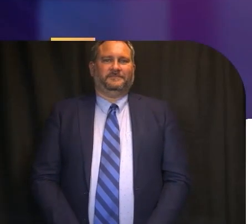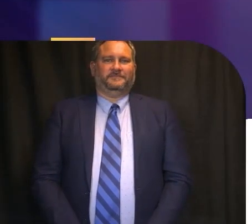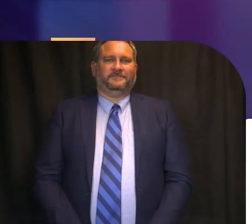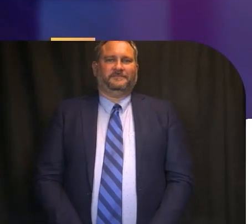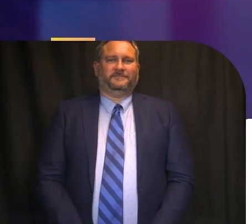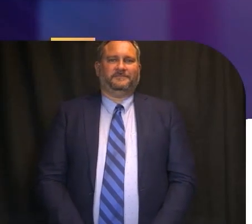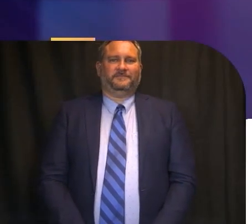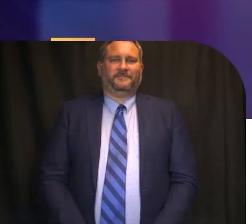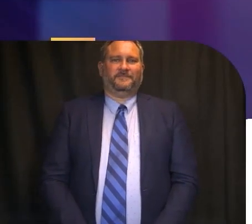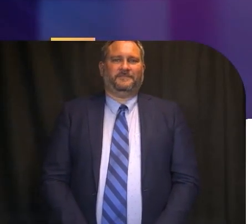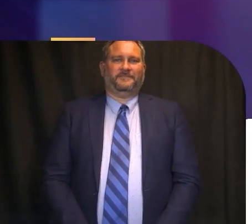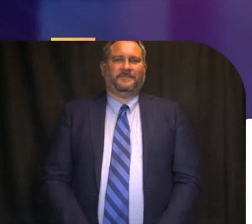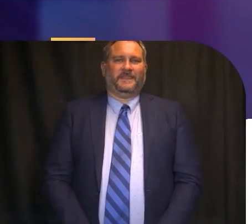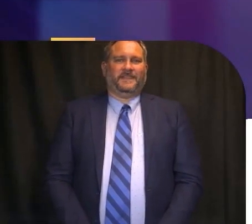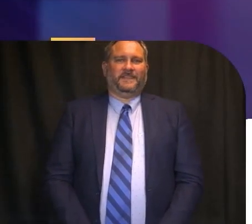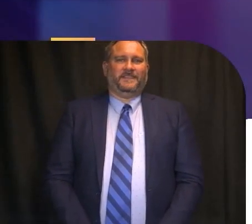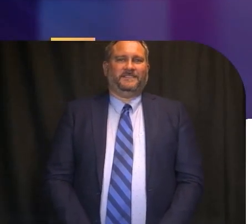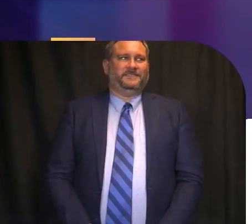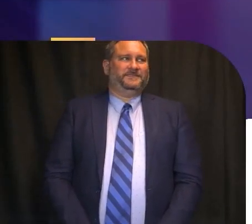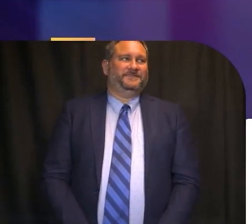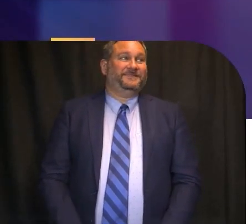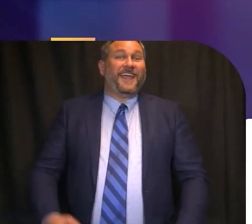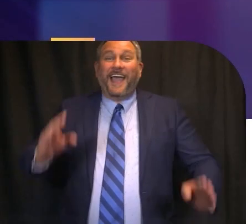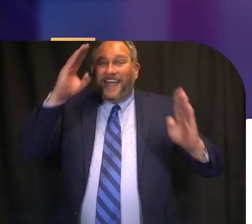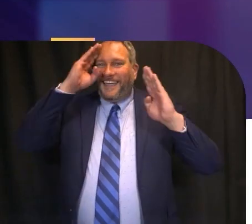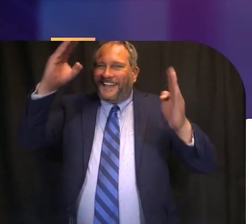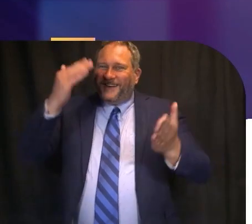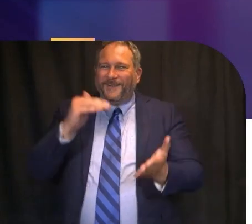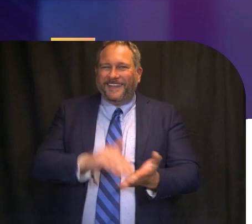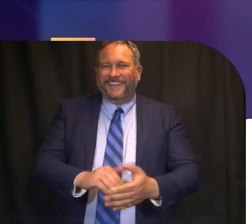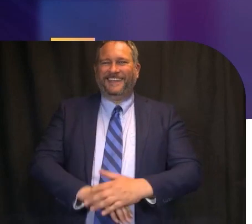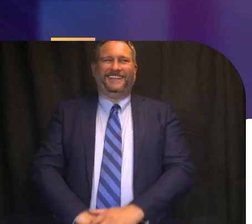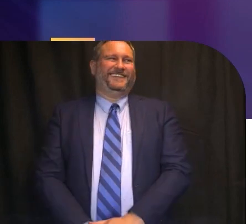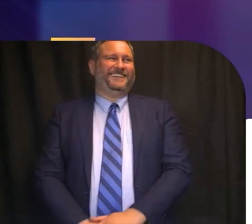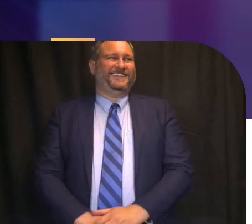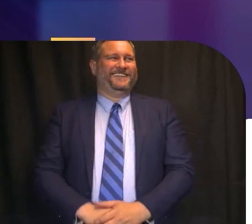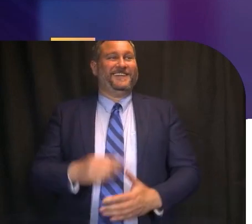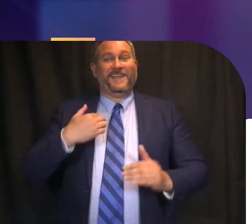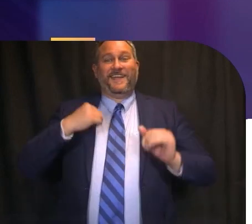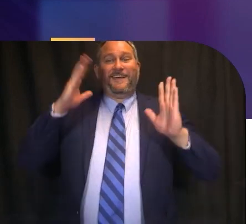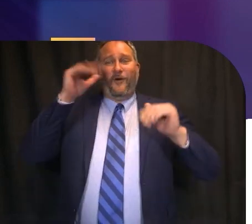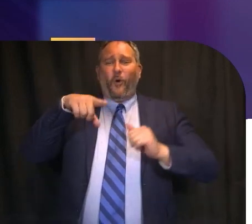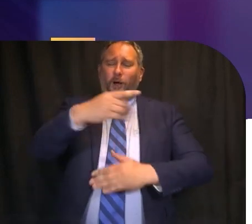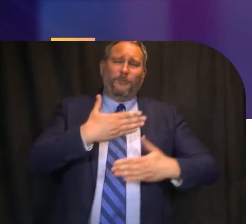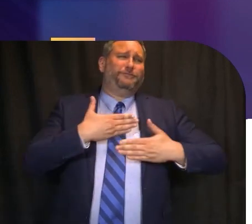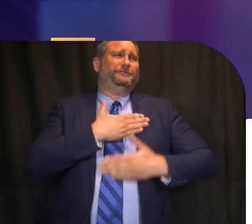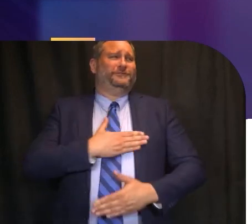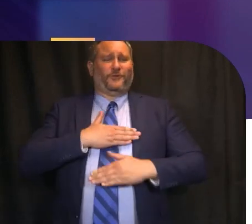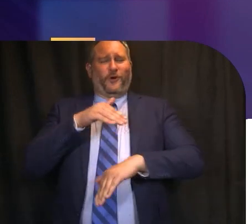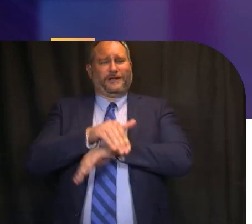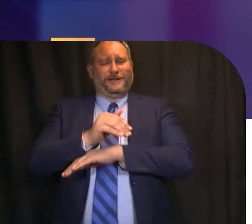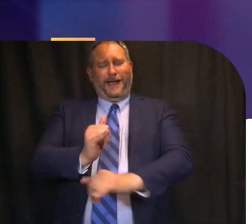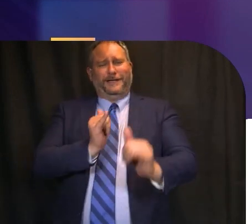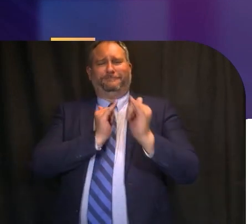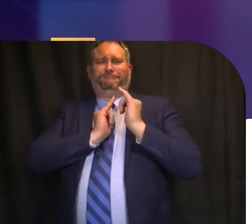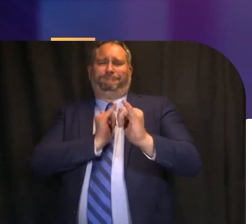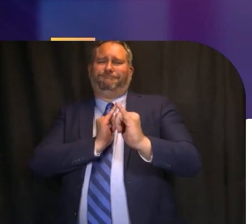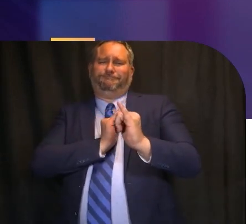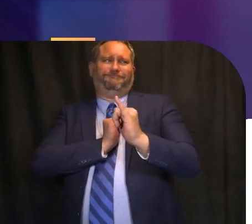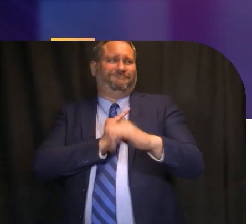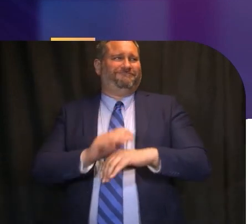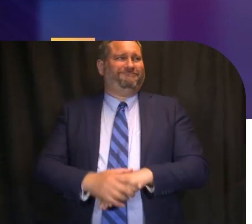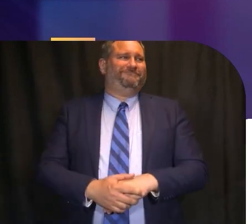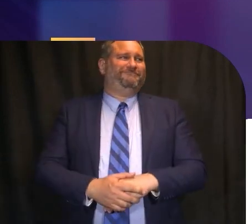Hello again. I hope you're enjoying tonight's program as much as I am. But we aren't done yet and have a very special guest coming up